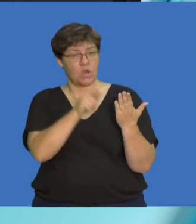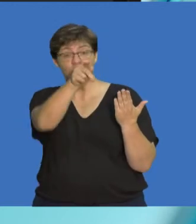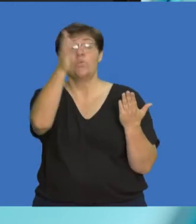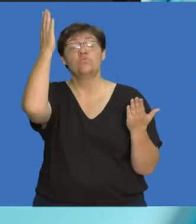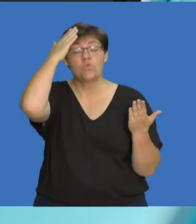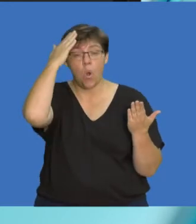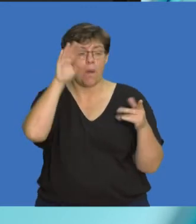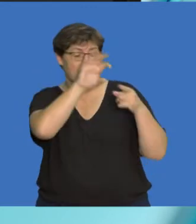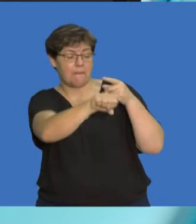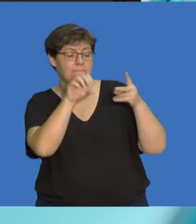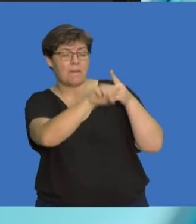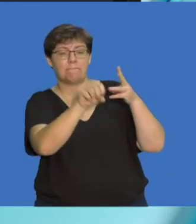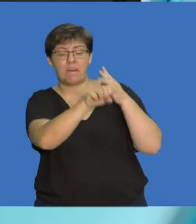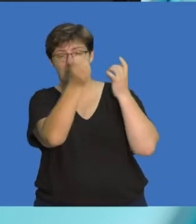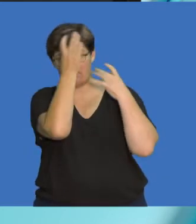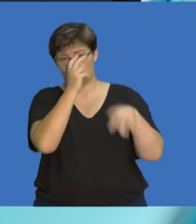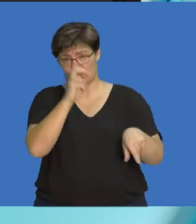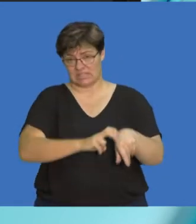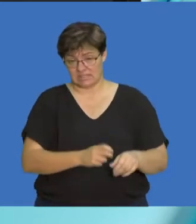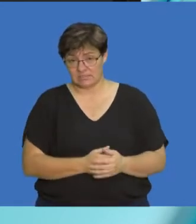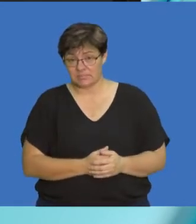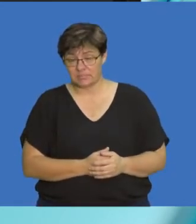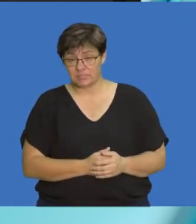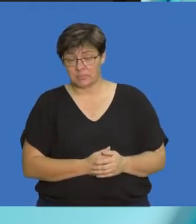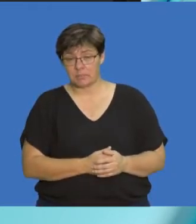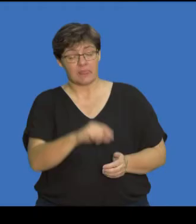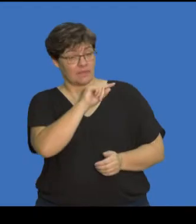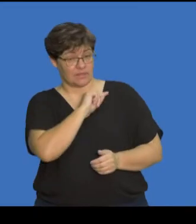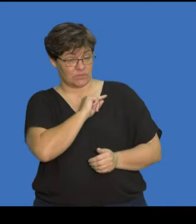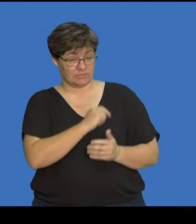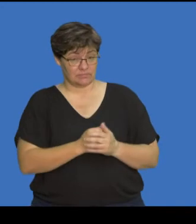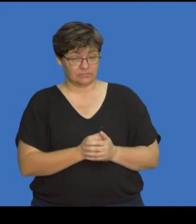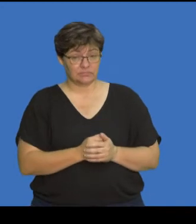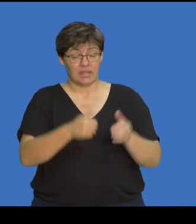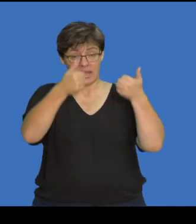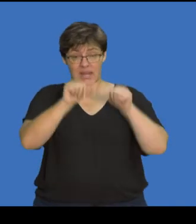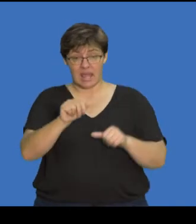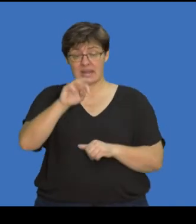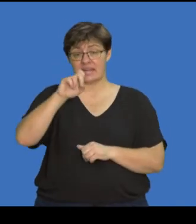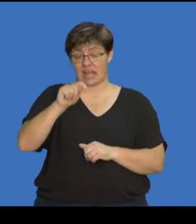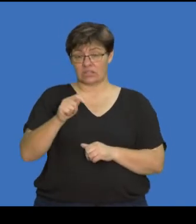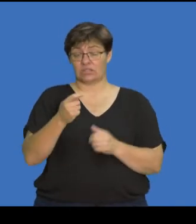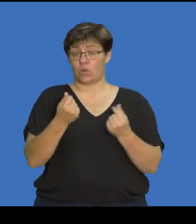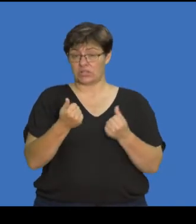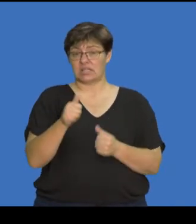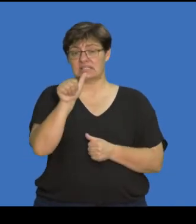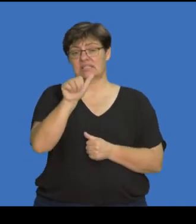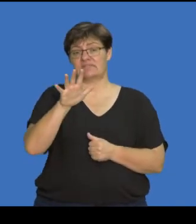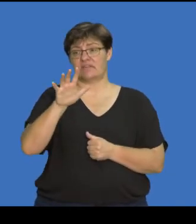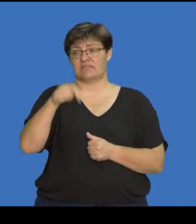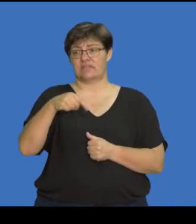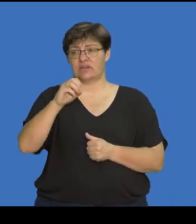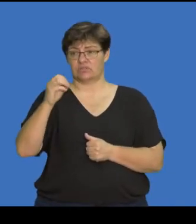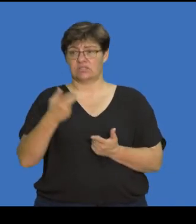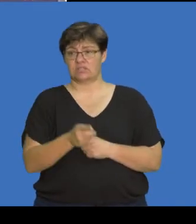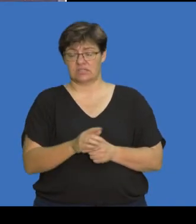to find the information that you are looking for. So therefore, the next cost is the 68,000 for my admin cost, and